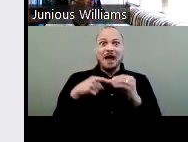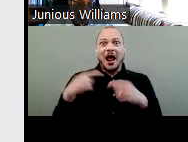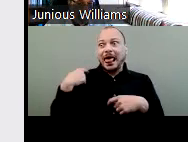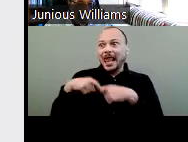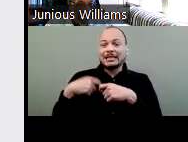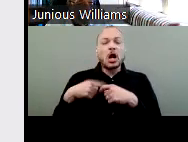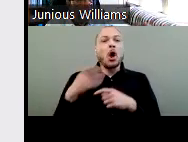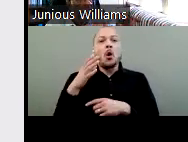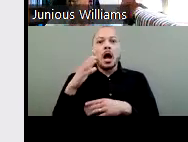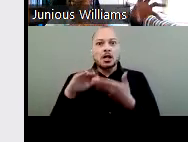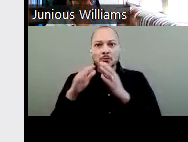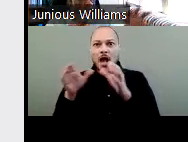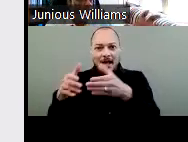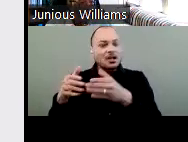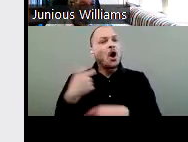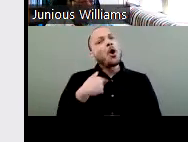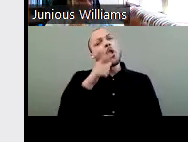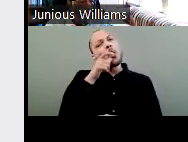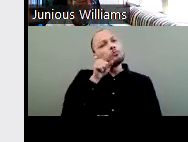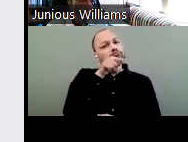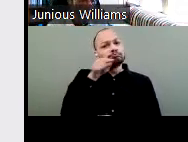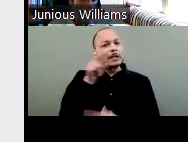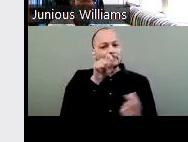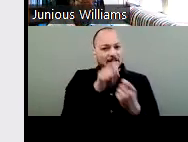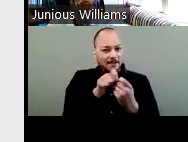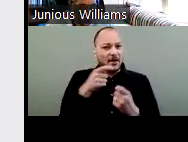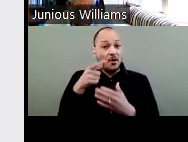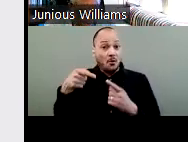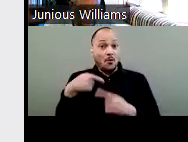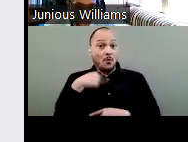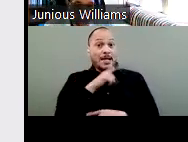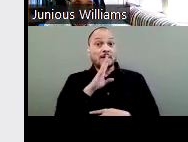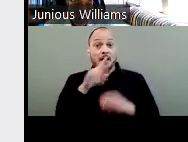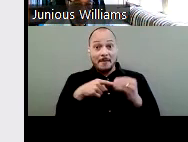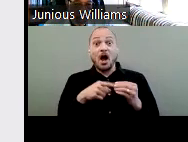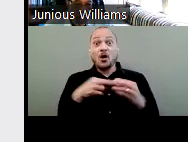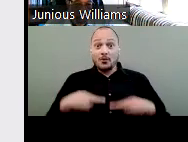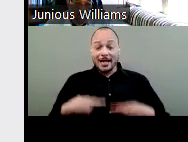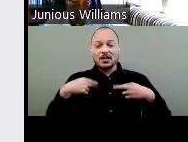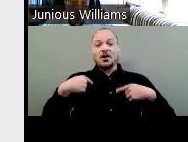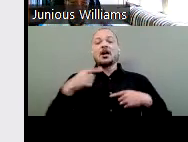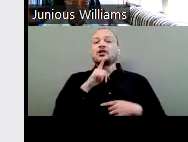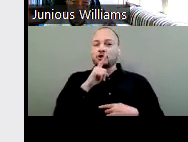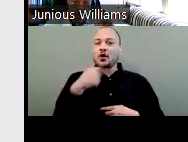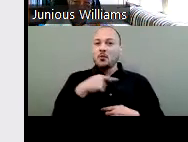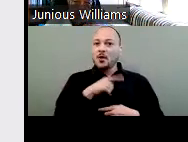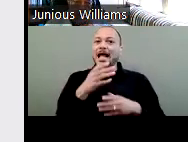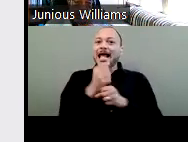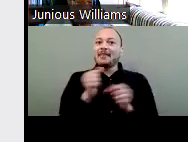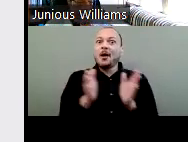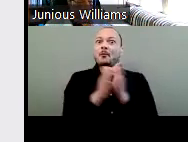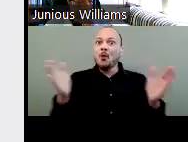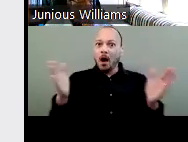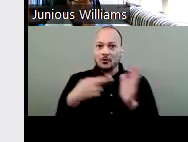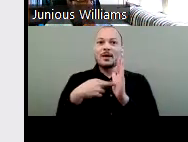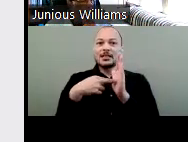community? Who are the specifics when we talk about residents, so that we're sure we're getting the broad representation? Next slide, please.